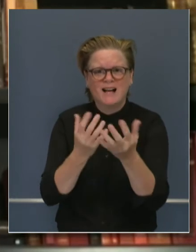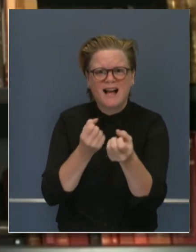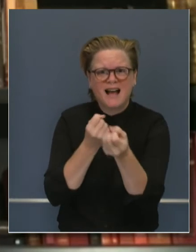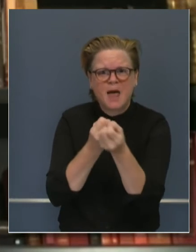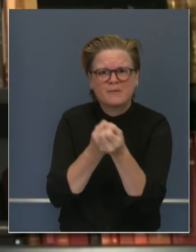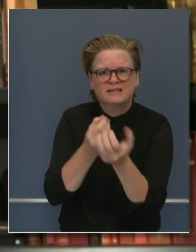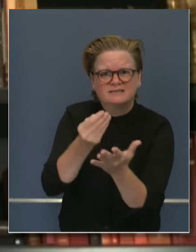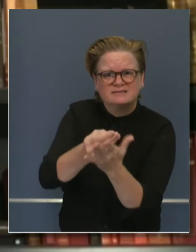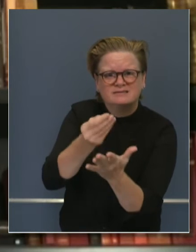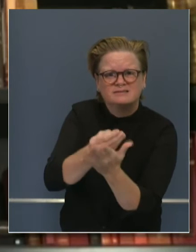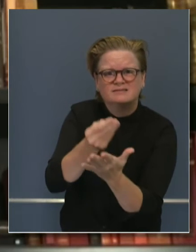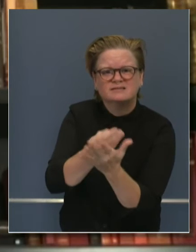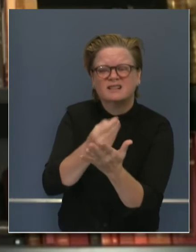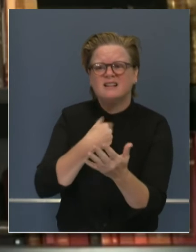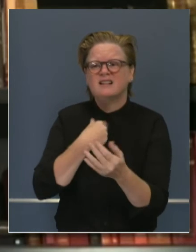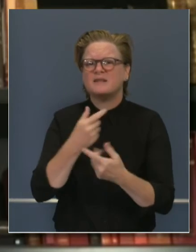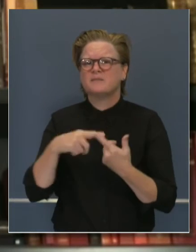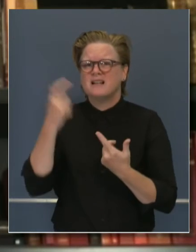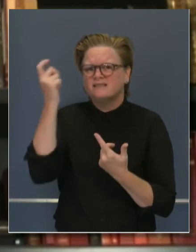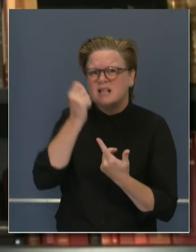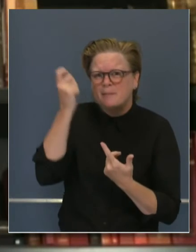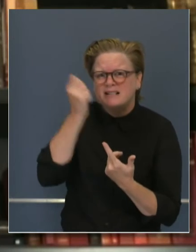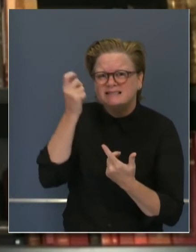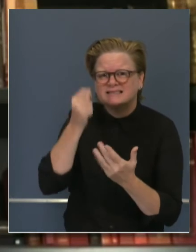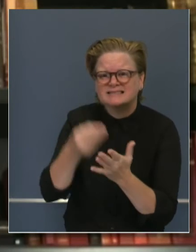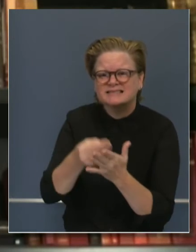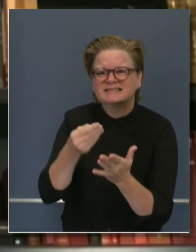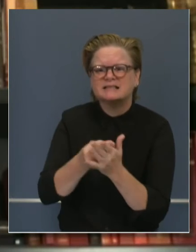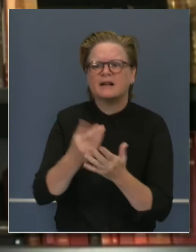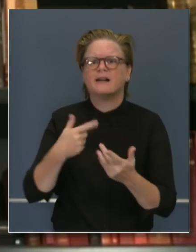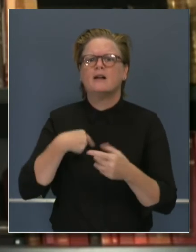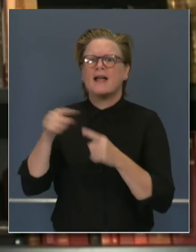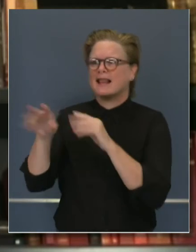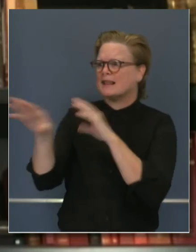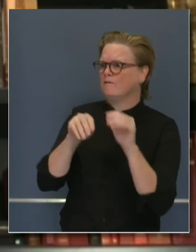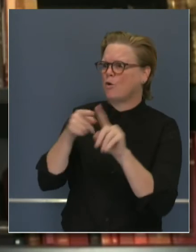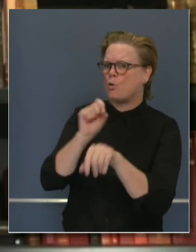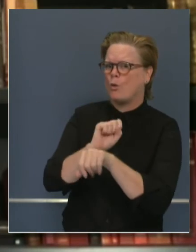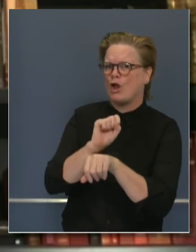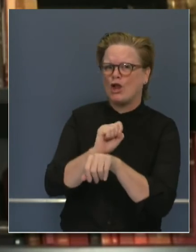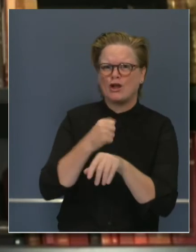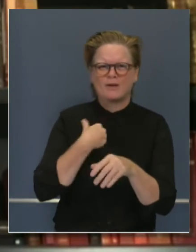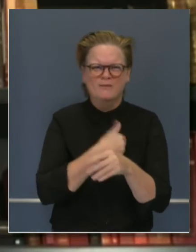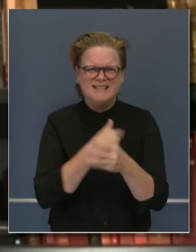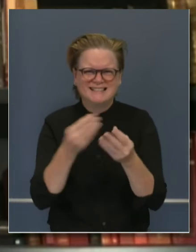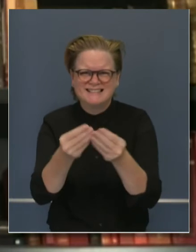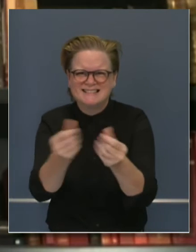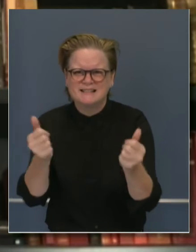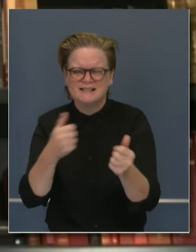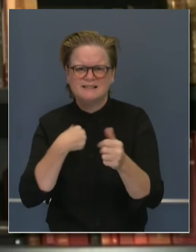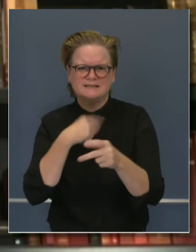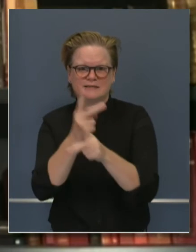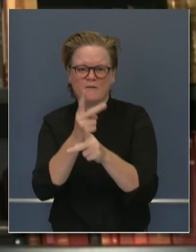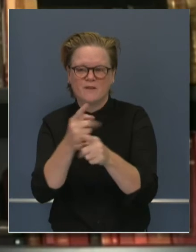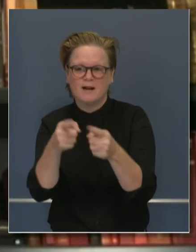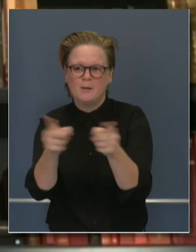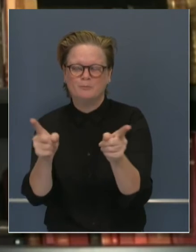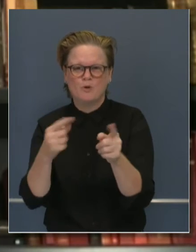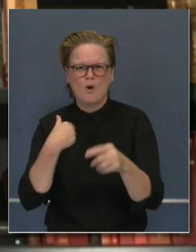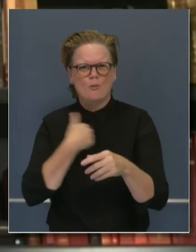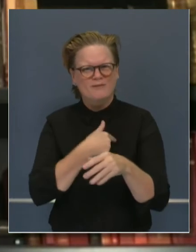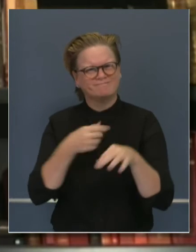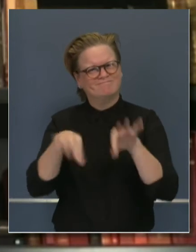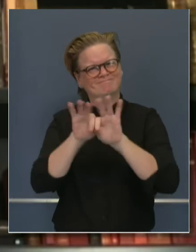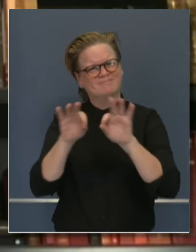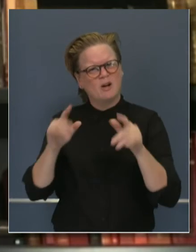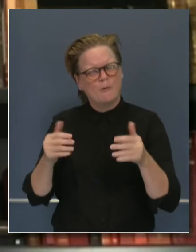supports and protections, legal and otherwise, and why it's absolutely essential that as we move forward, not just as a state,